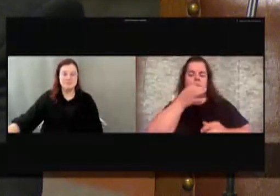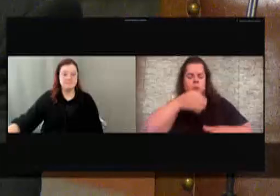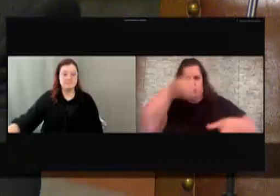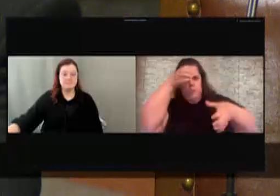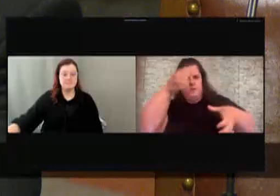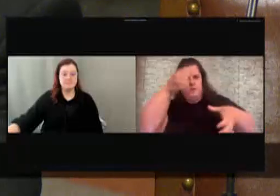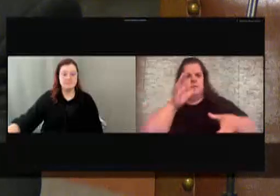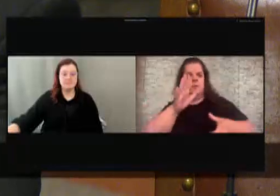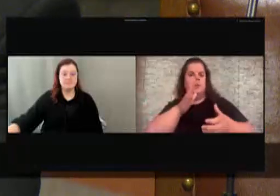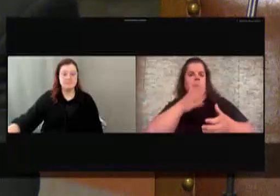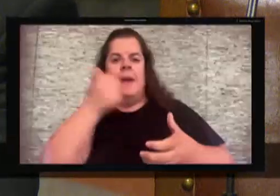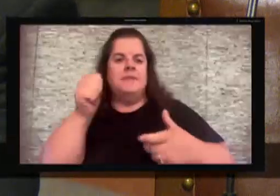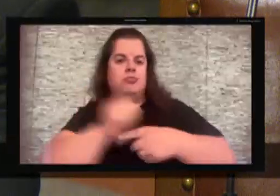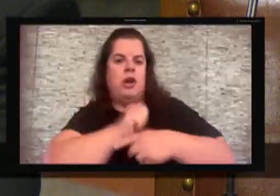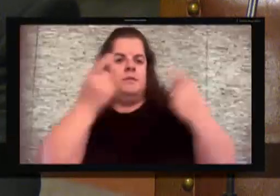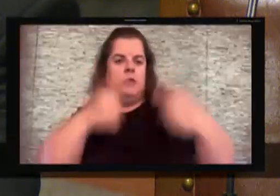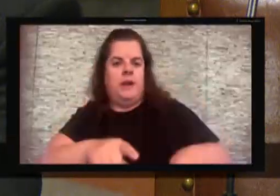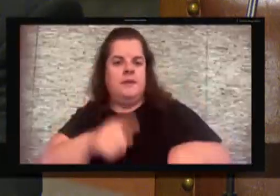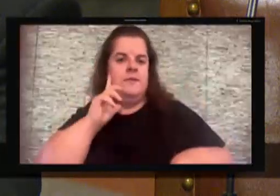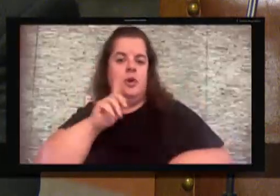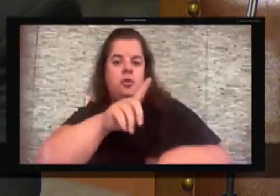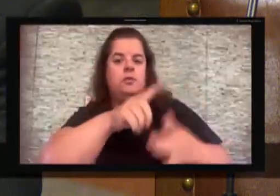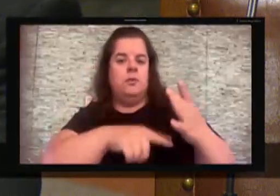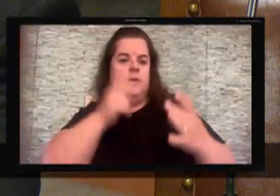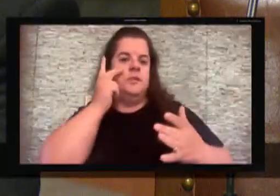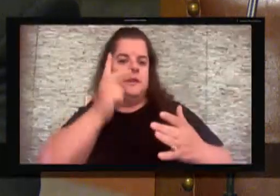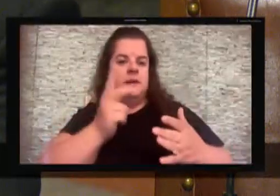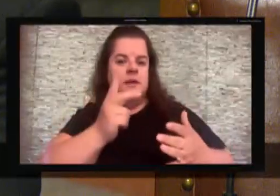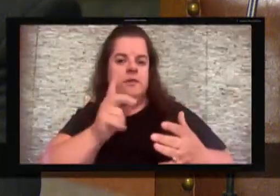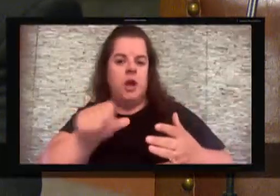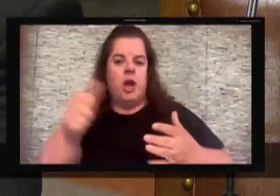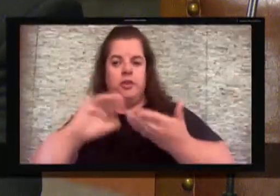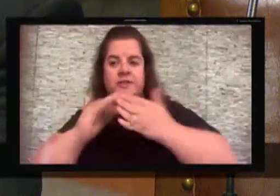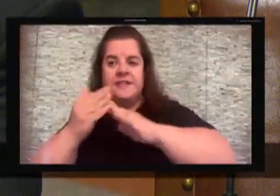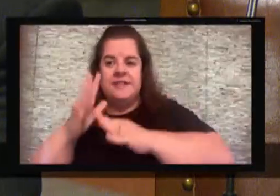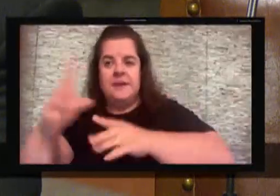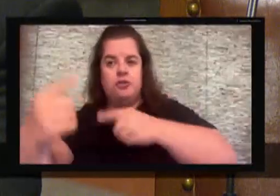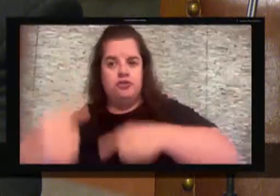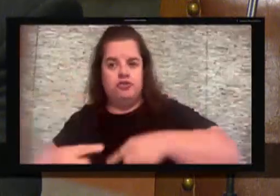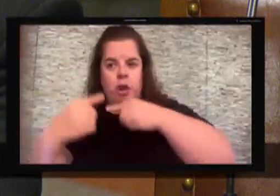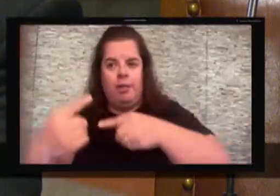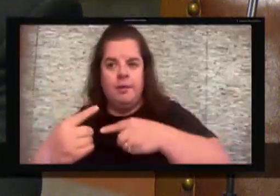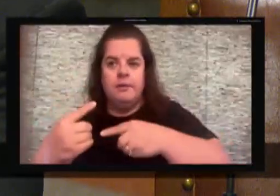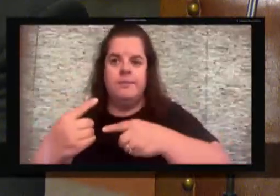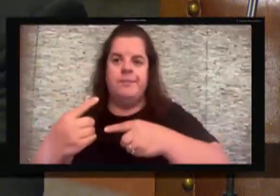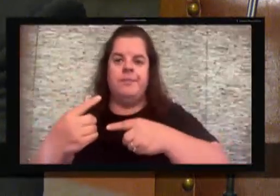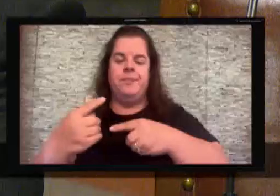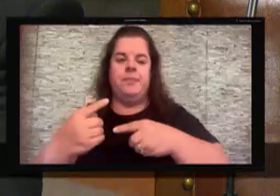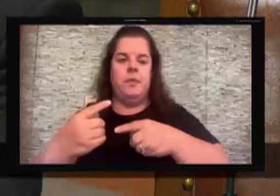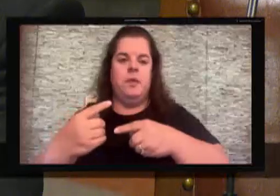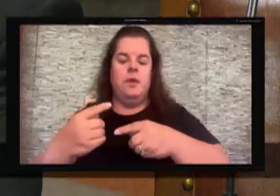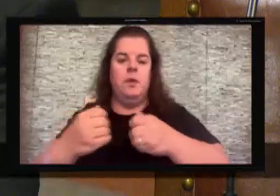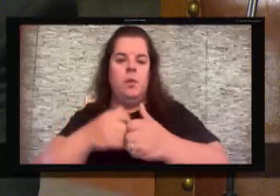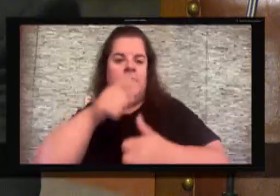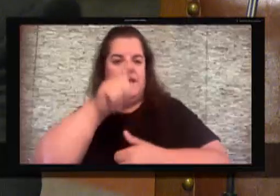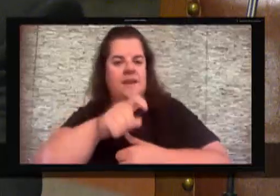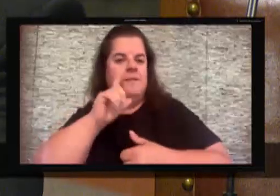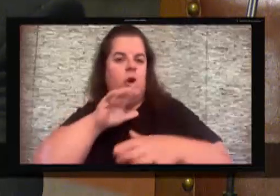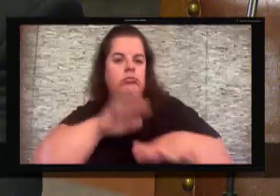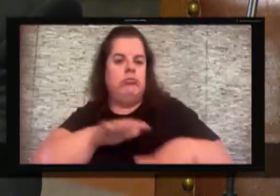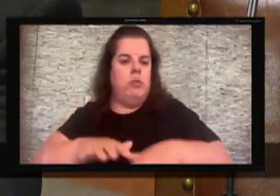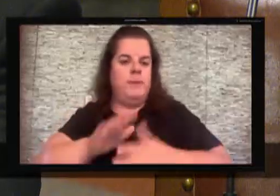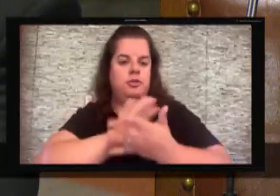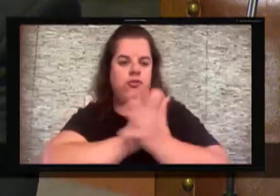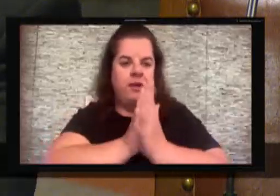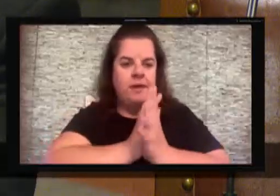best practices that you're seeing, you know, from other cities that are struggling, you know, with the need to calm traffic,